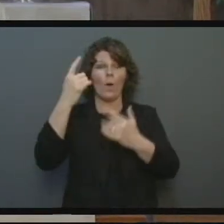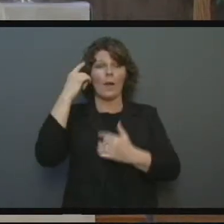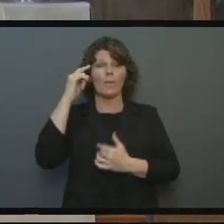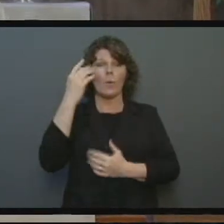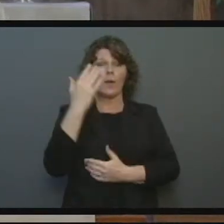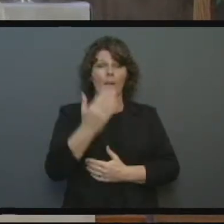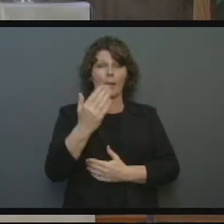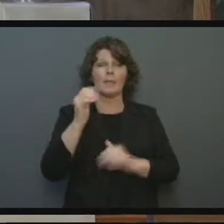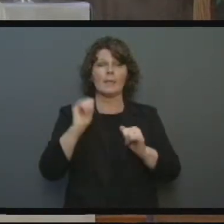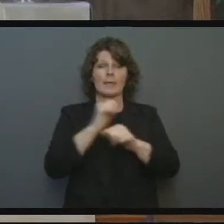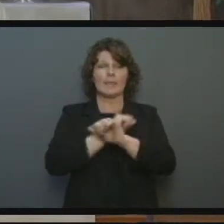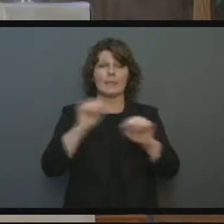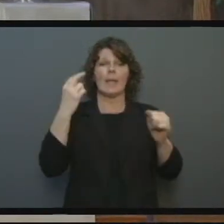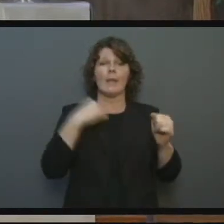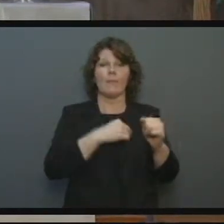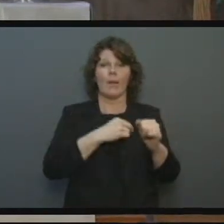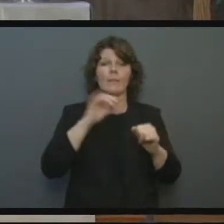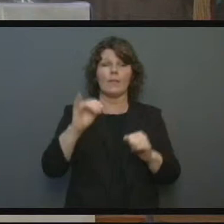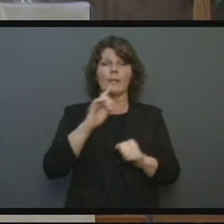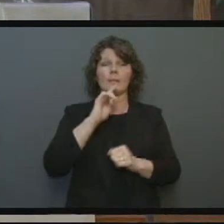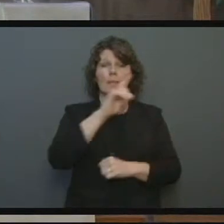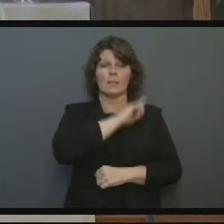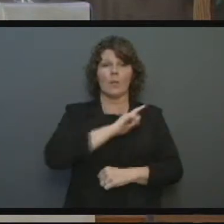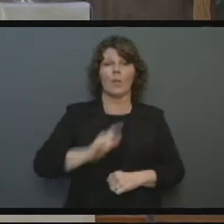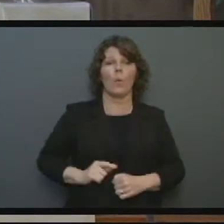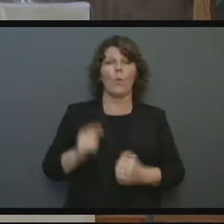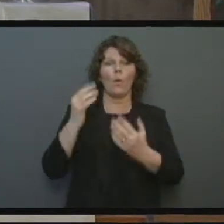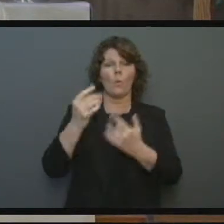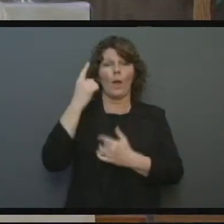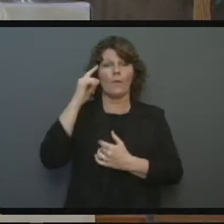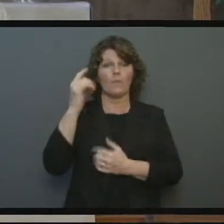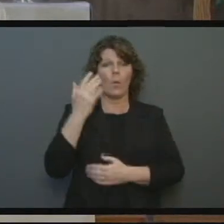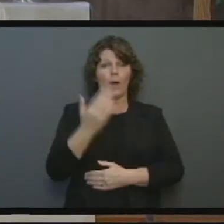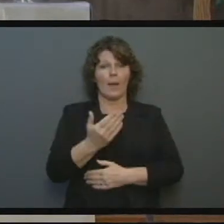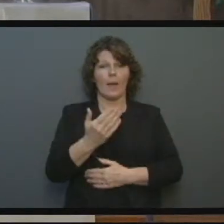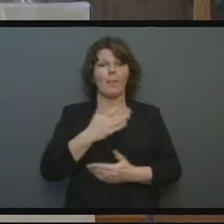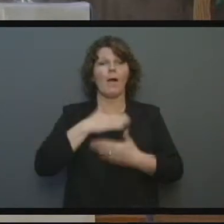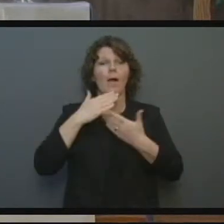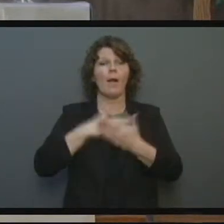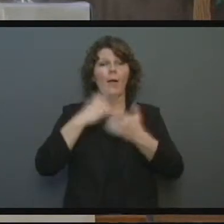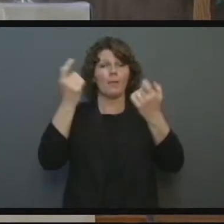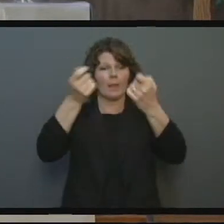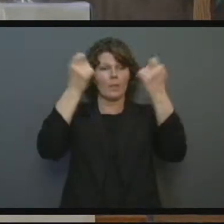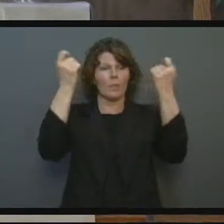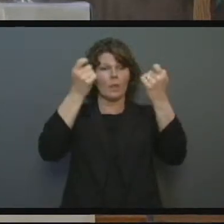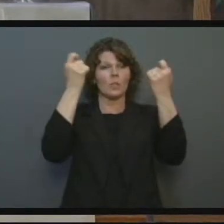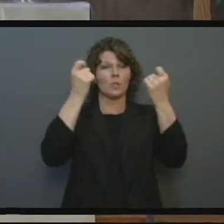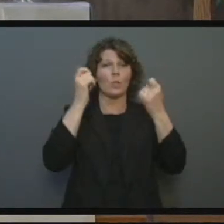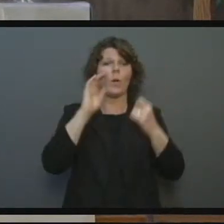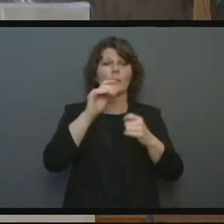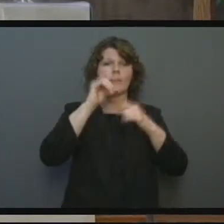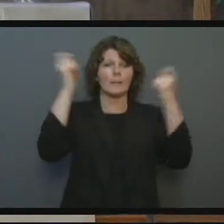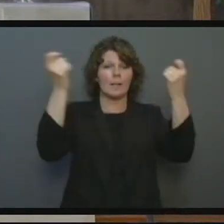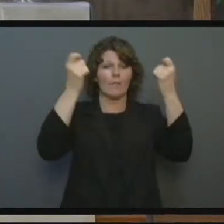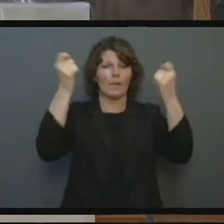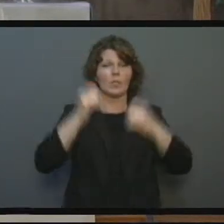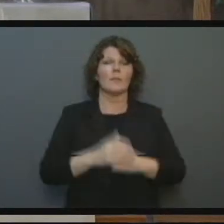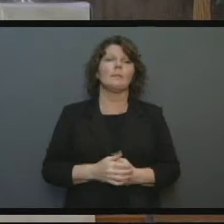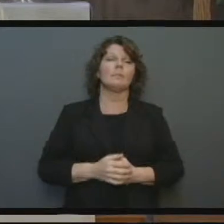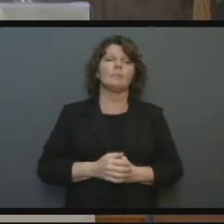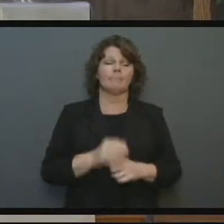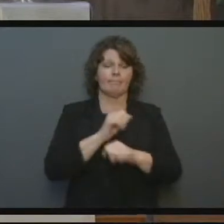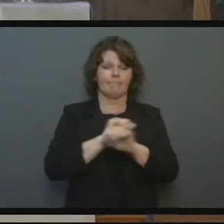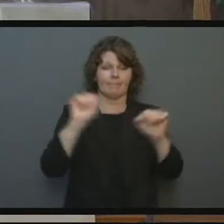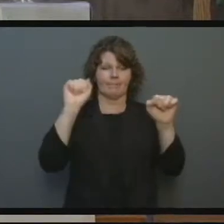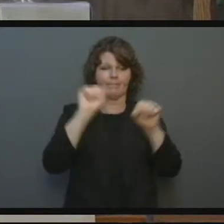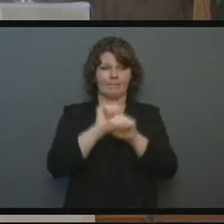us. This is the Lord. We have waited for him. Let us be glad and rejoice in his salvation.